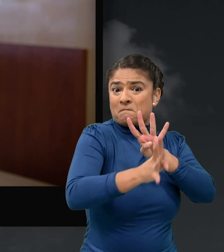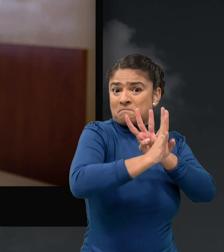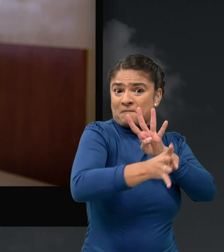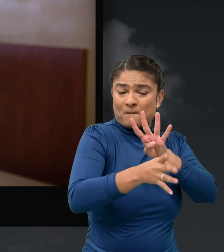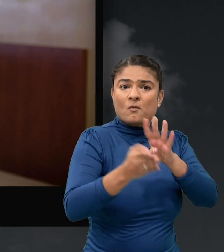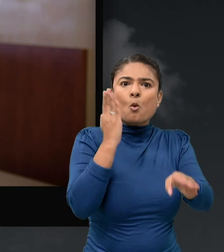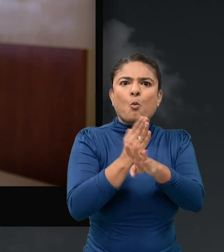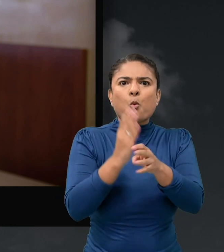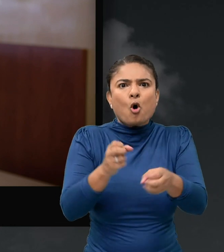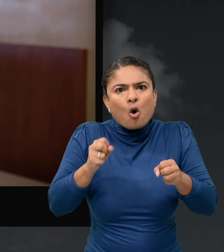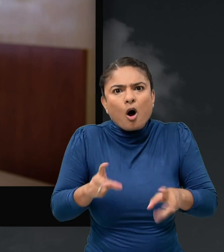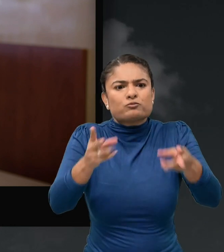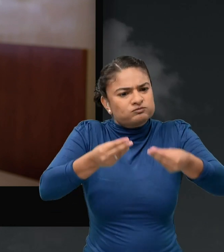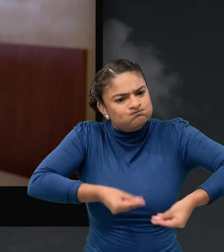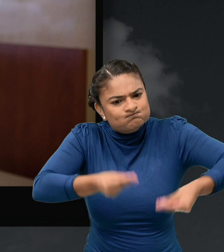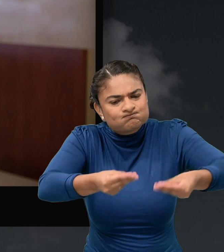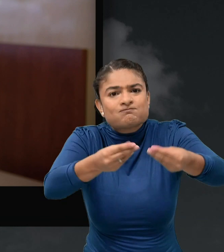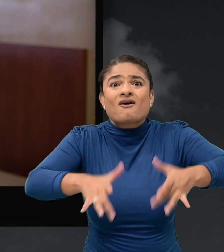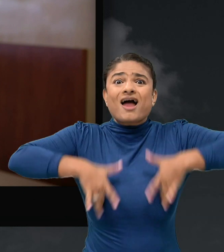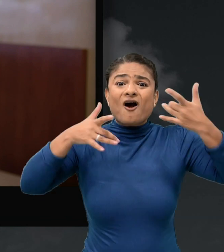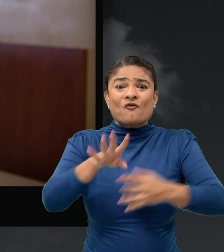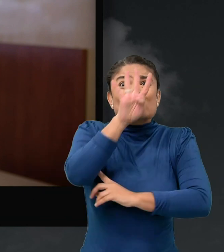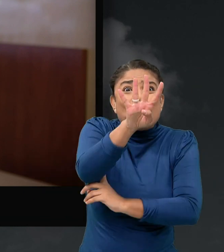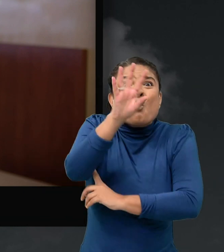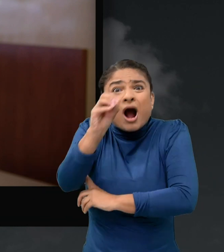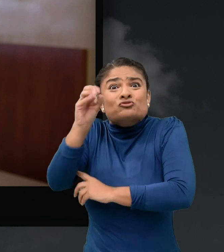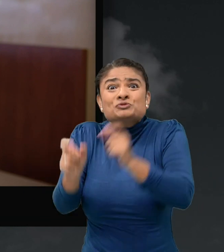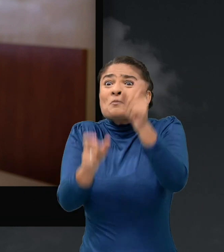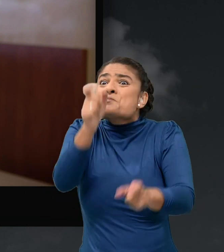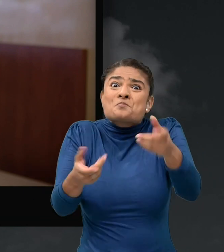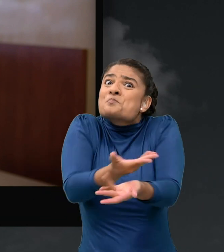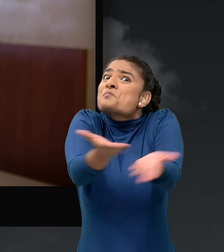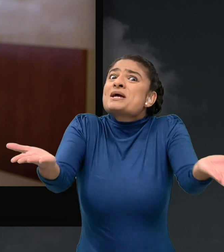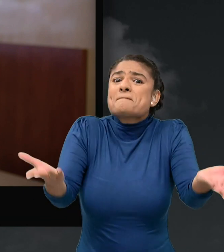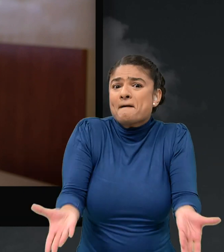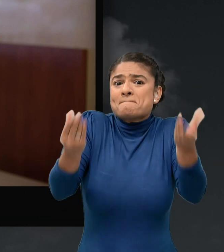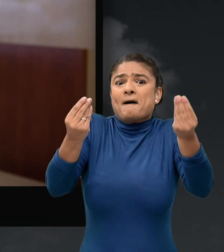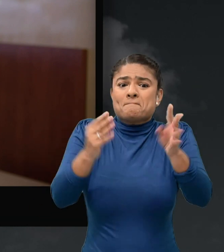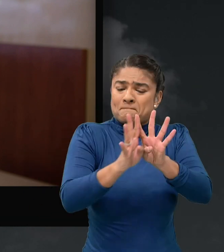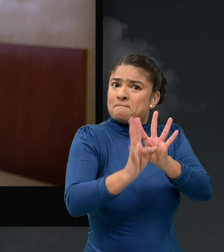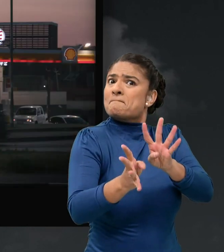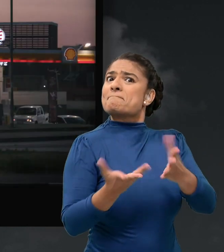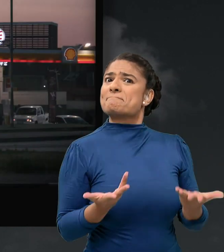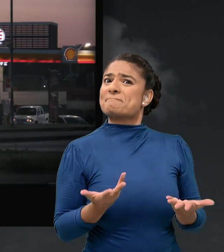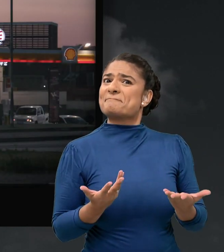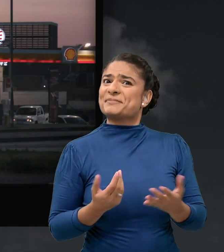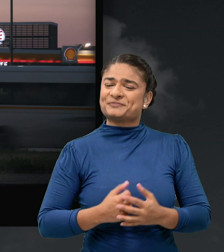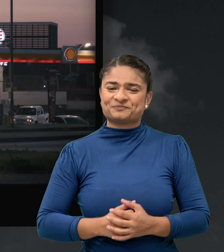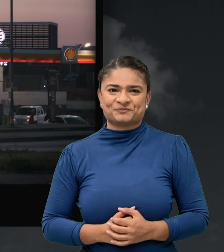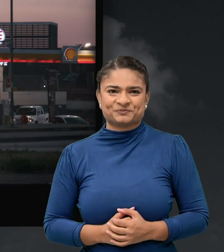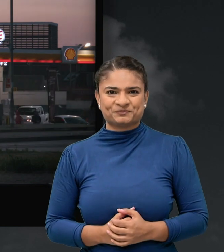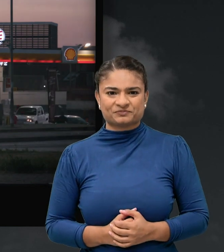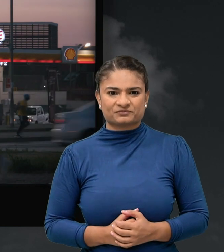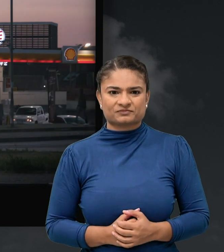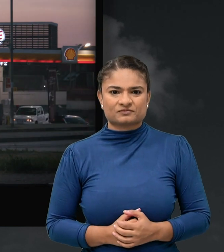indirectly you have given opportunities and the livelihoods to at least 400 people.